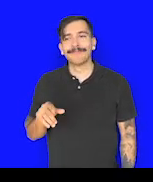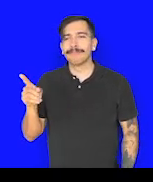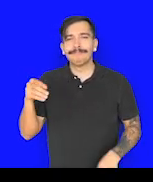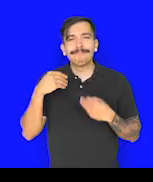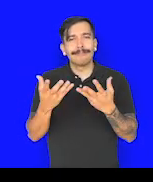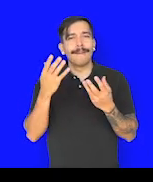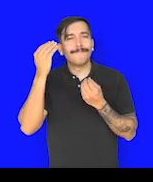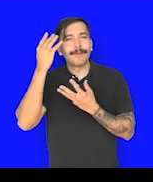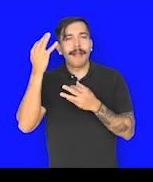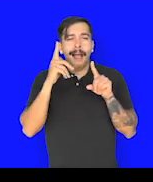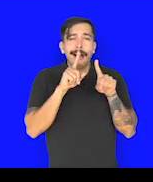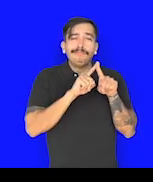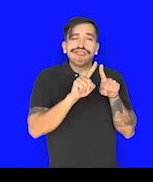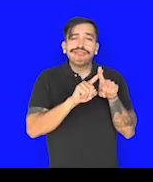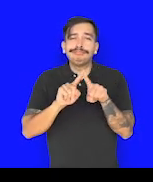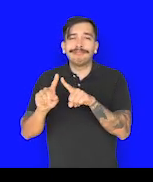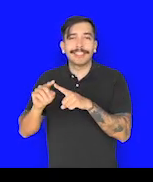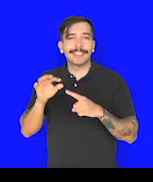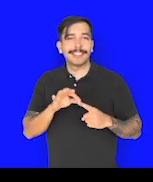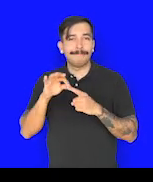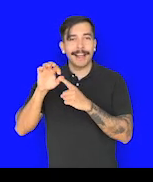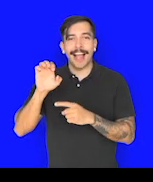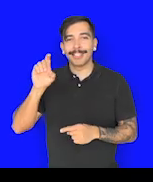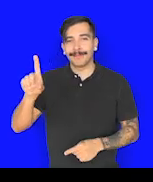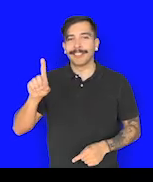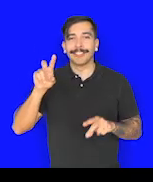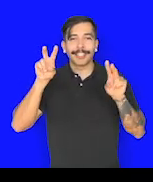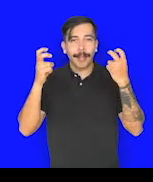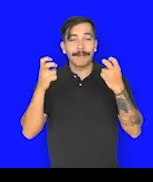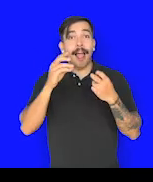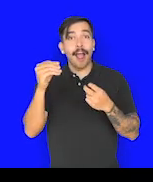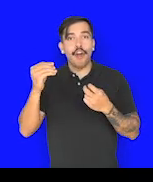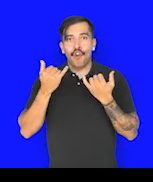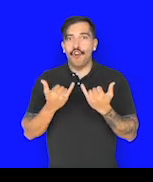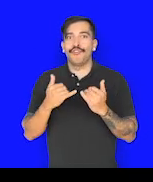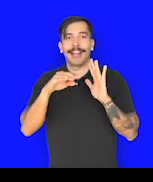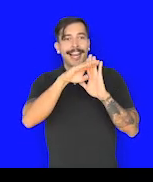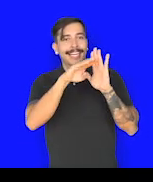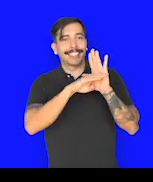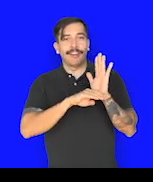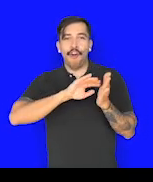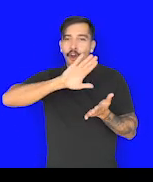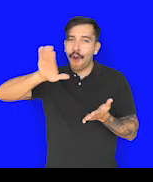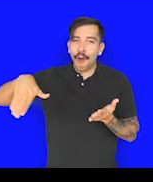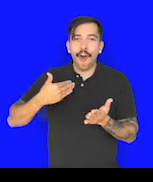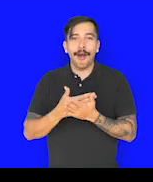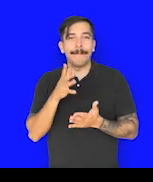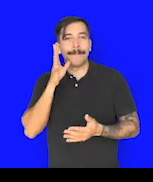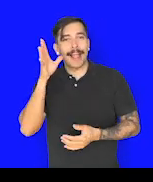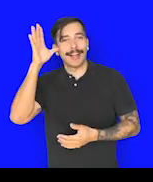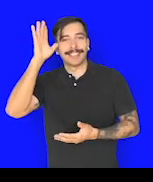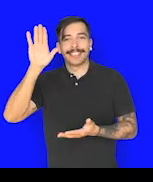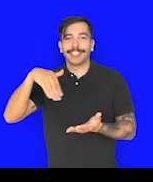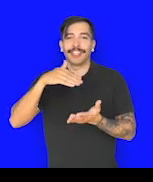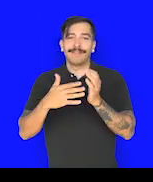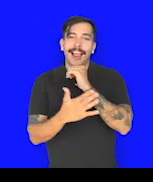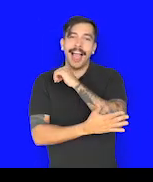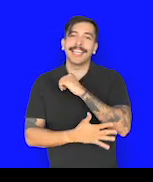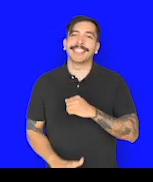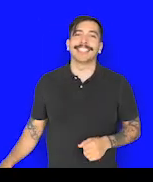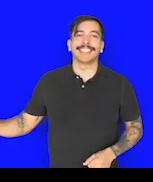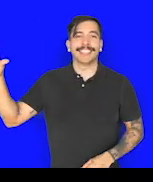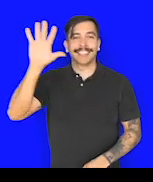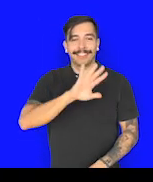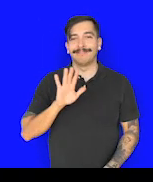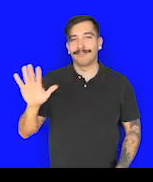provide information on a variety of special education topics and a current list of all the parent centers in the nation on